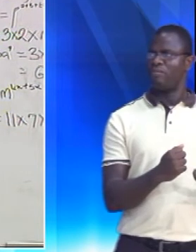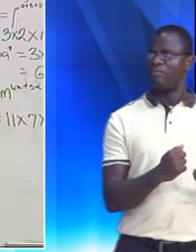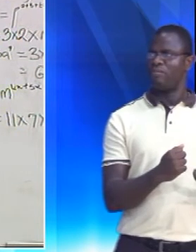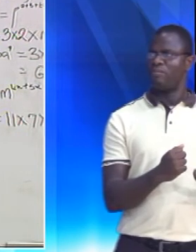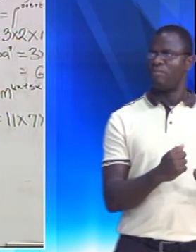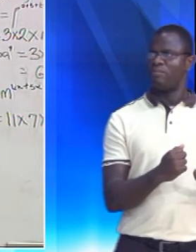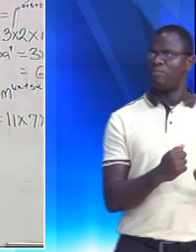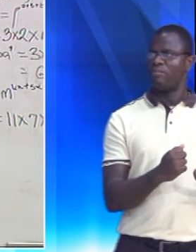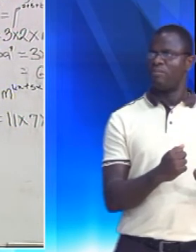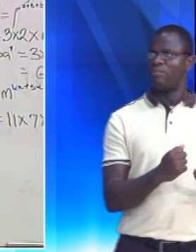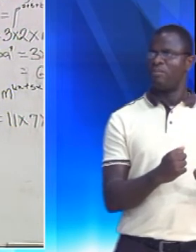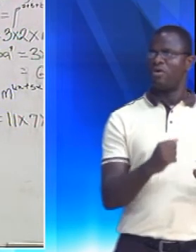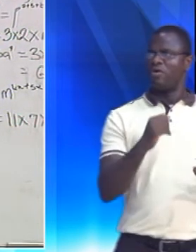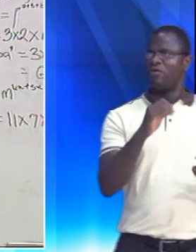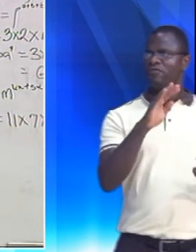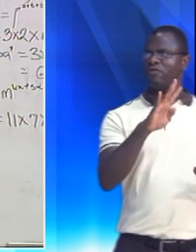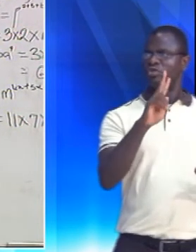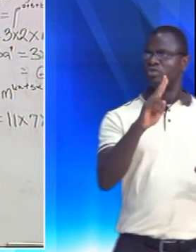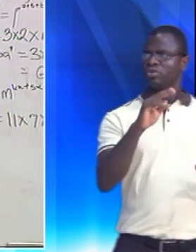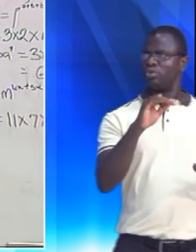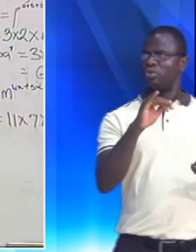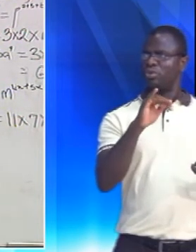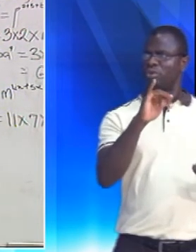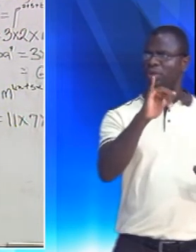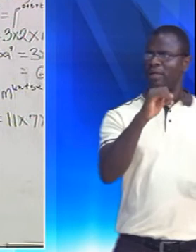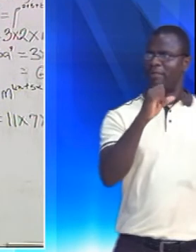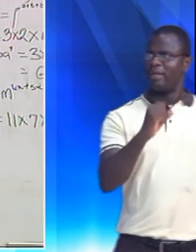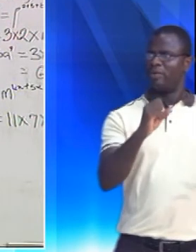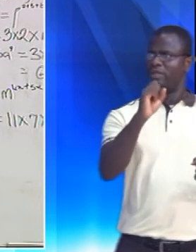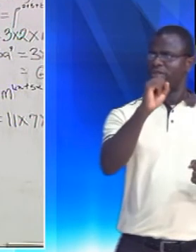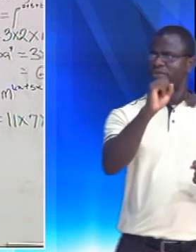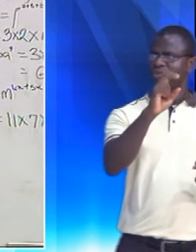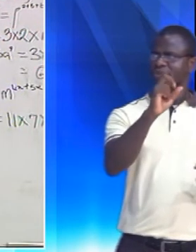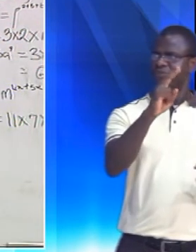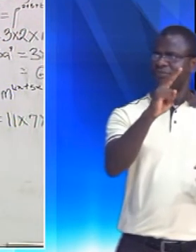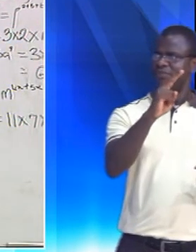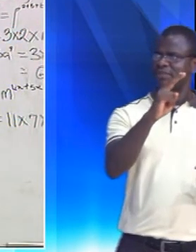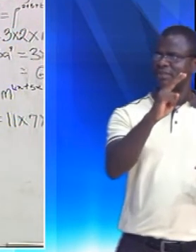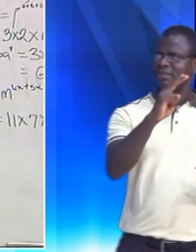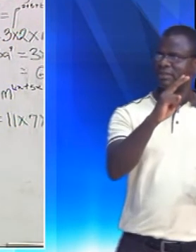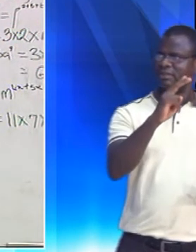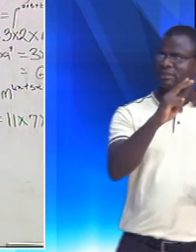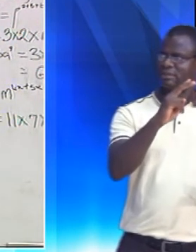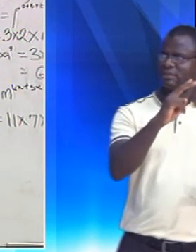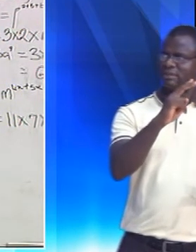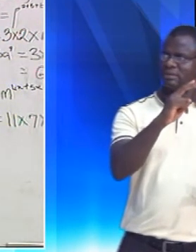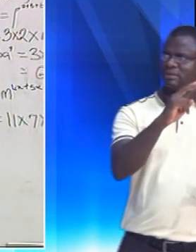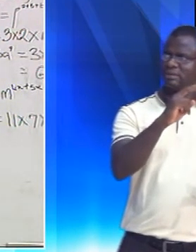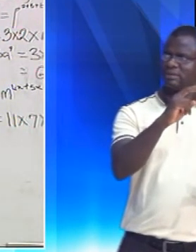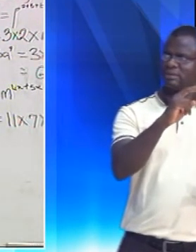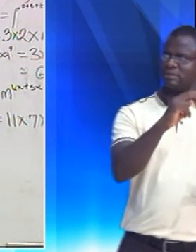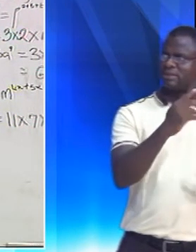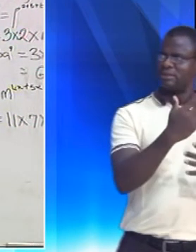y raised to power 12 divided by y raised to power of